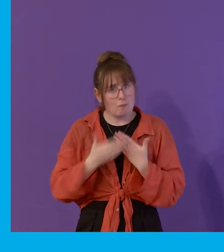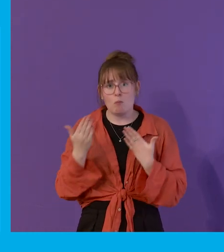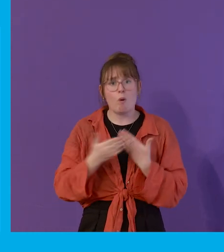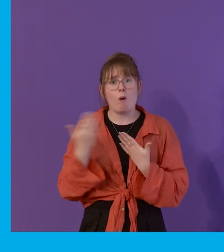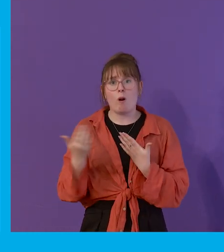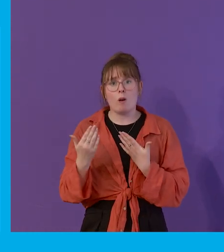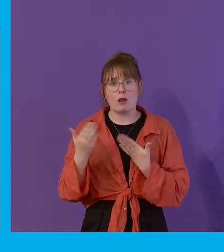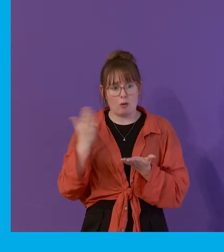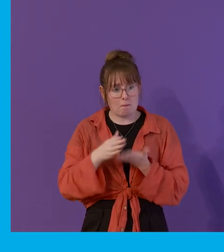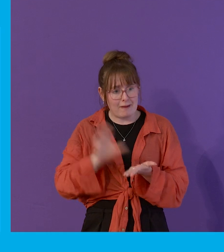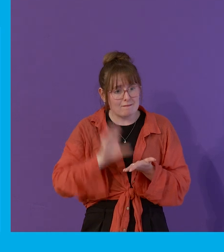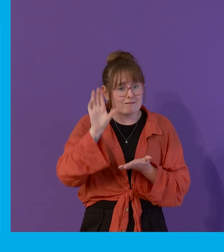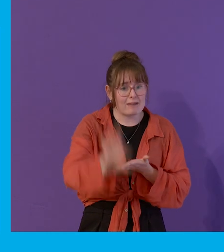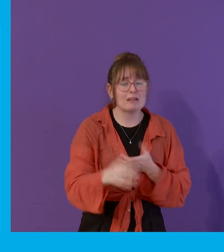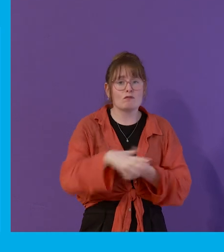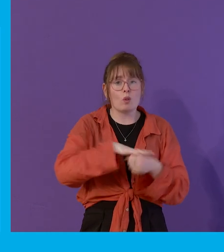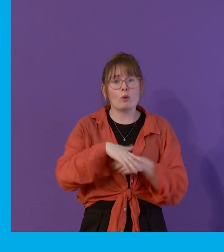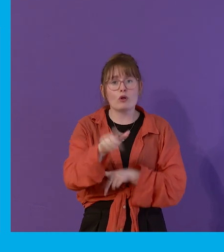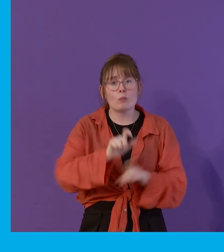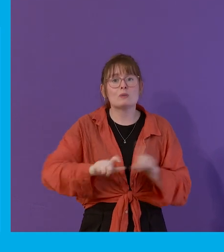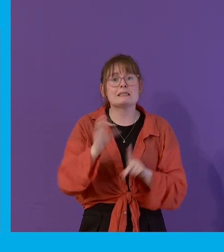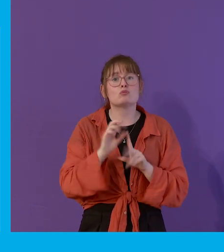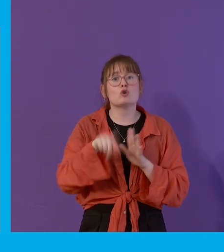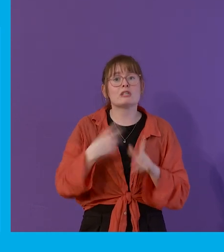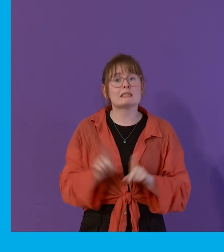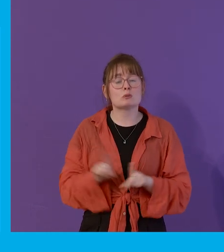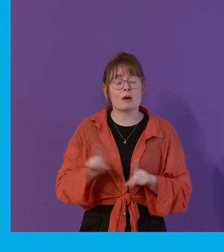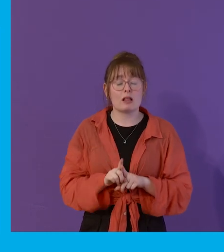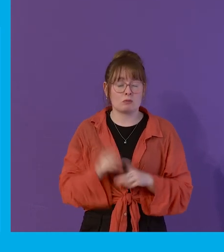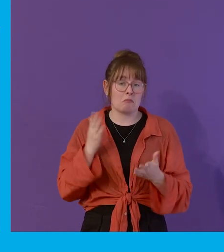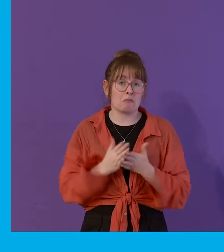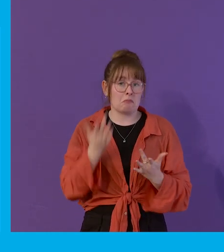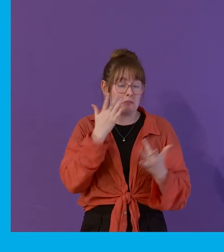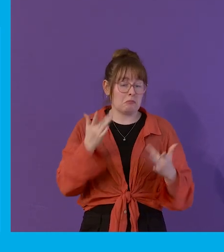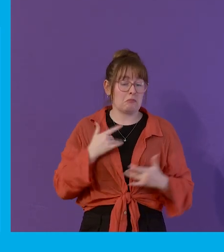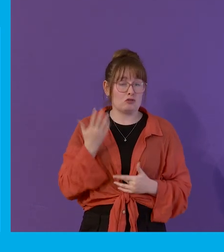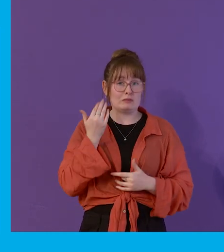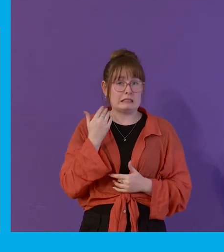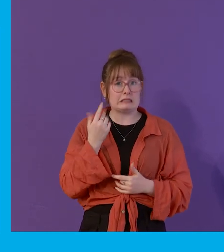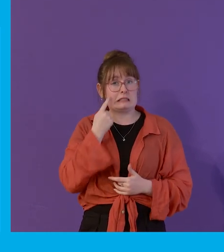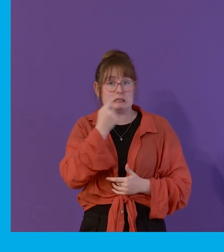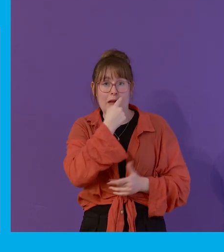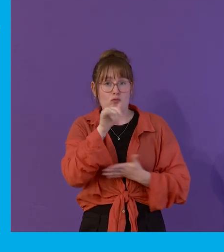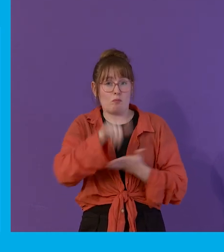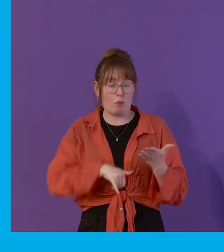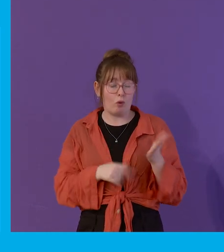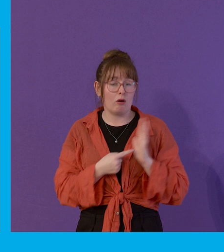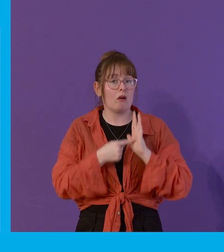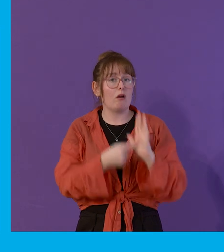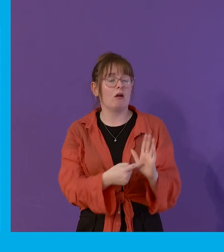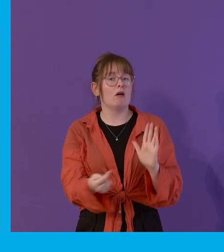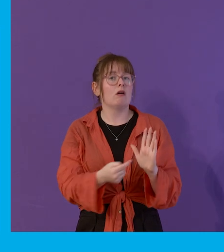in local community projects. So it was highlighted in a recent Demos report for that reason. So we created